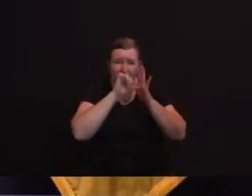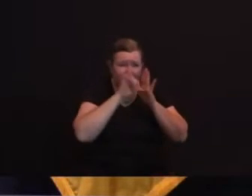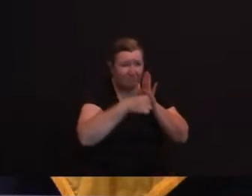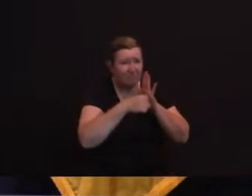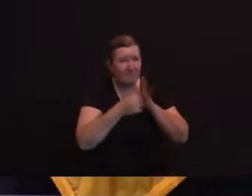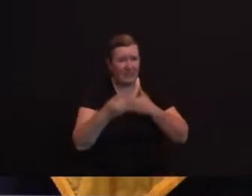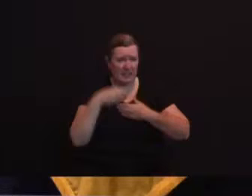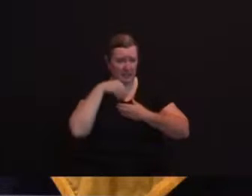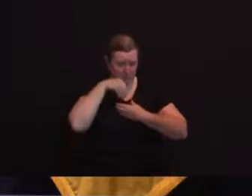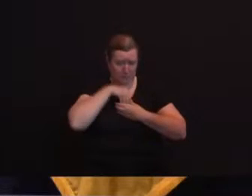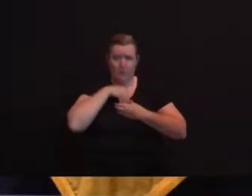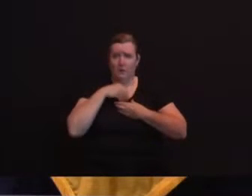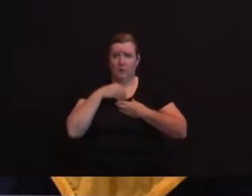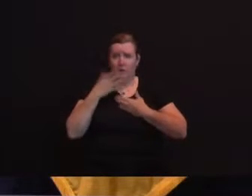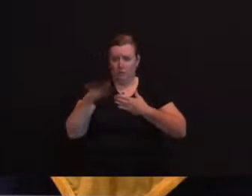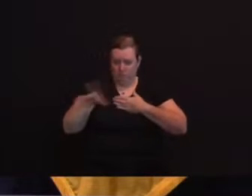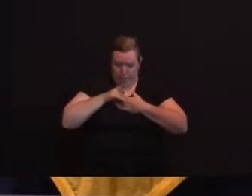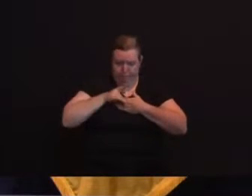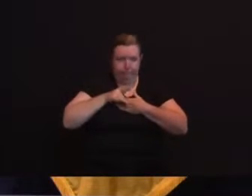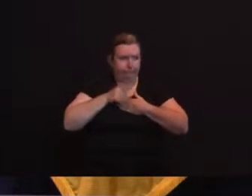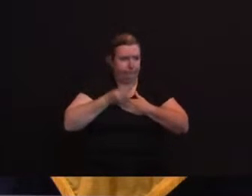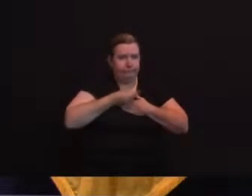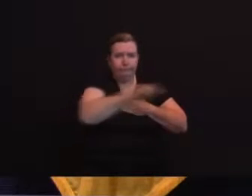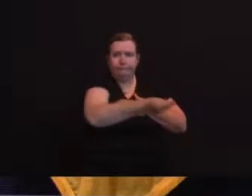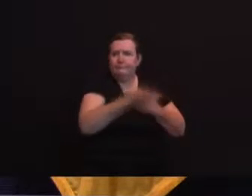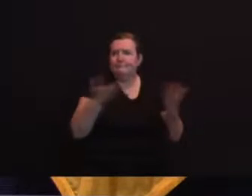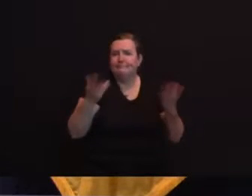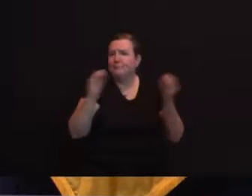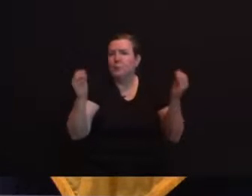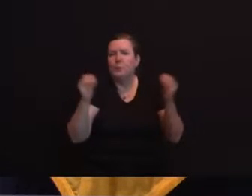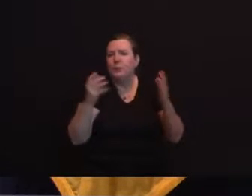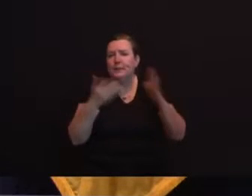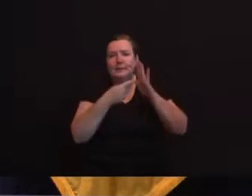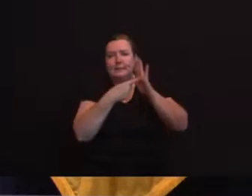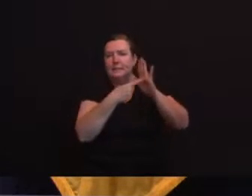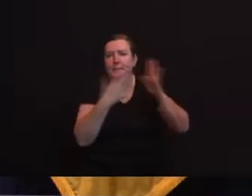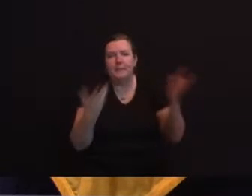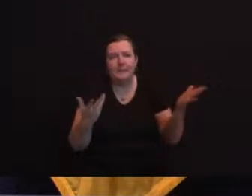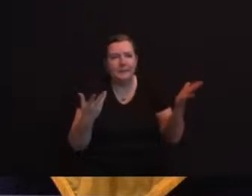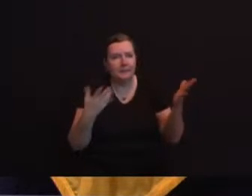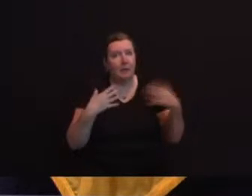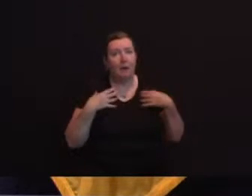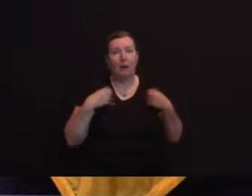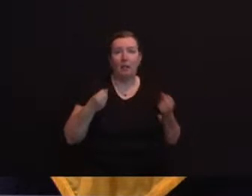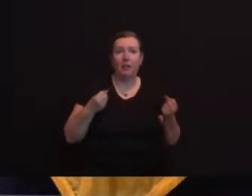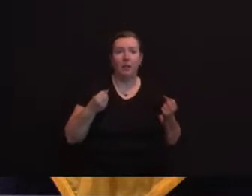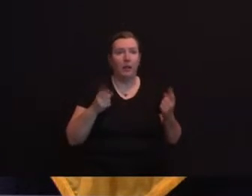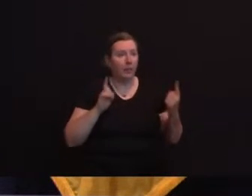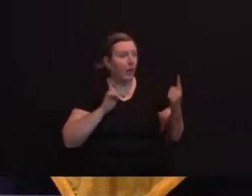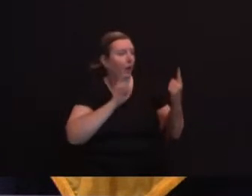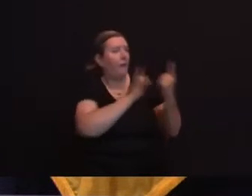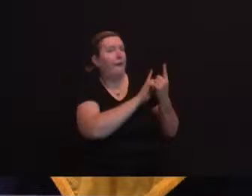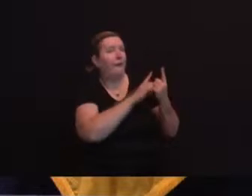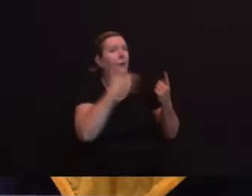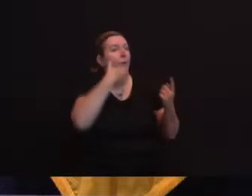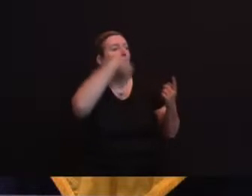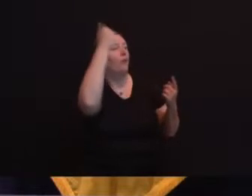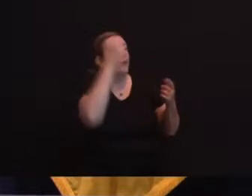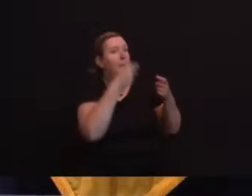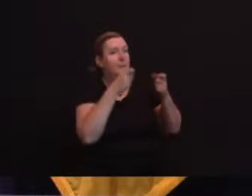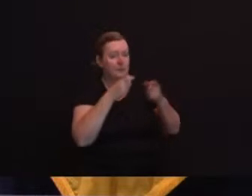health, but be COVID positive and pass that to someone who was in a more fragile or older state. That's still the case.